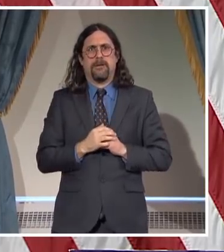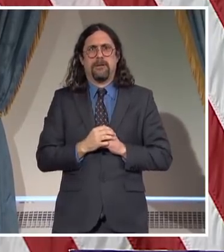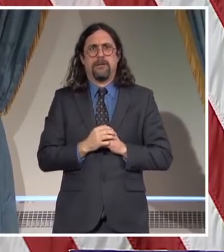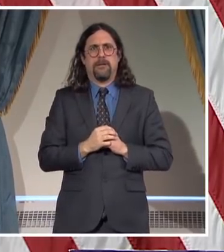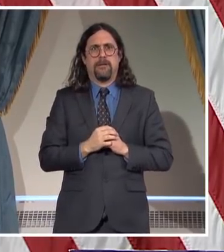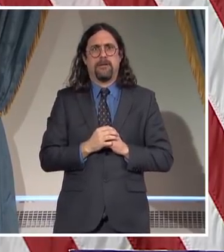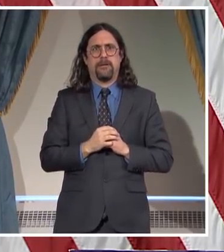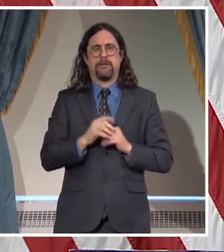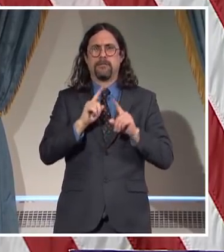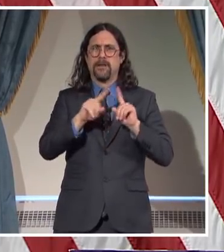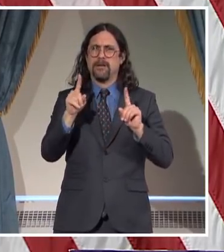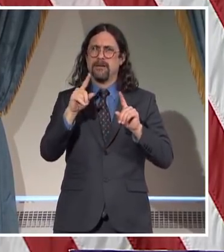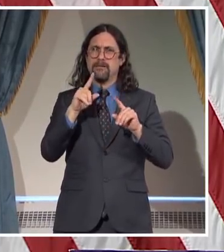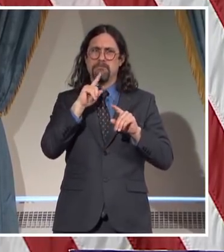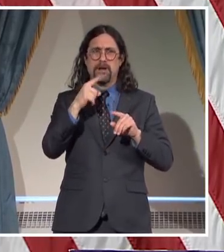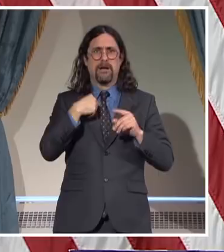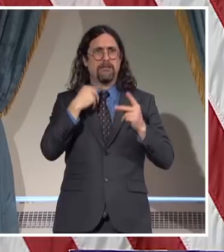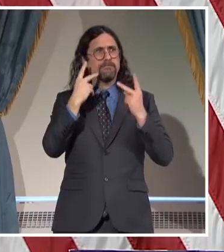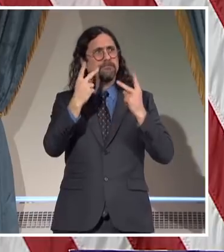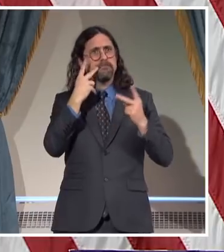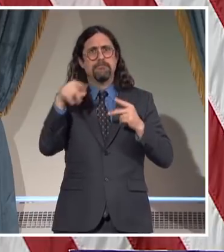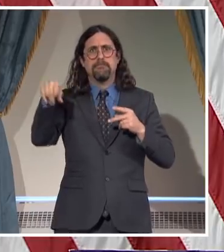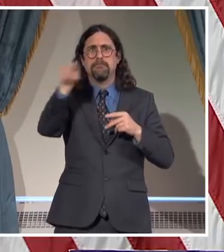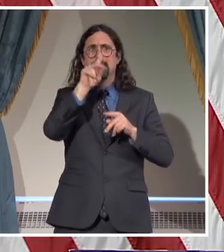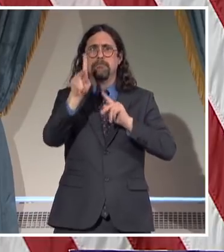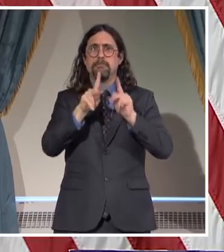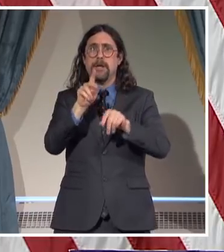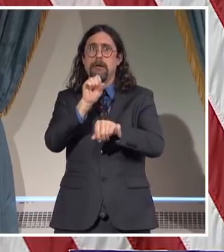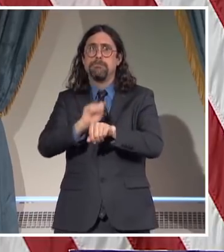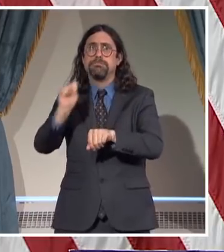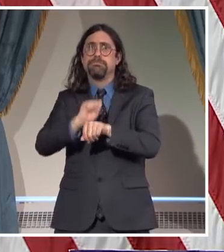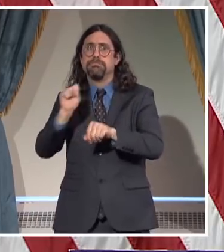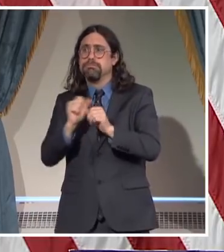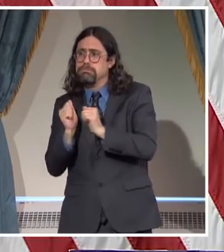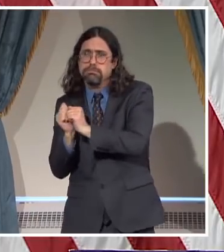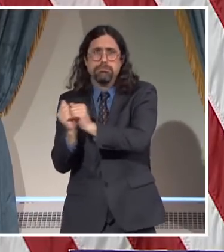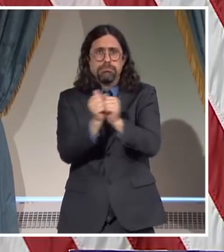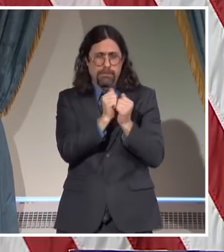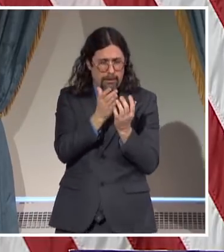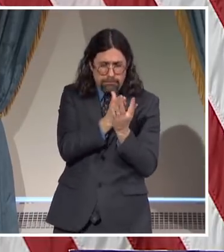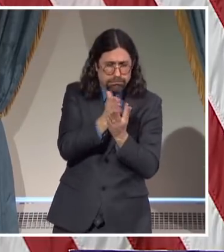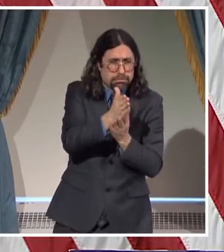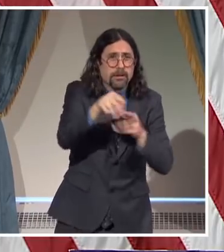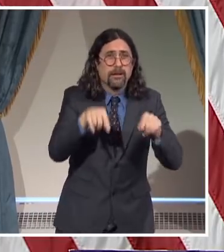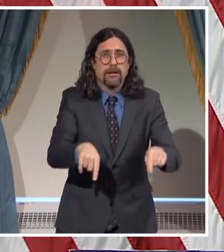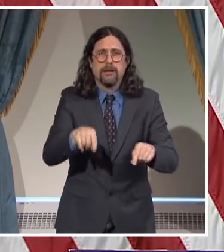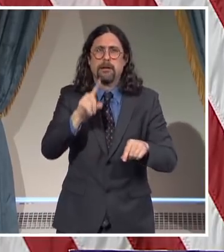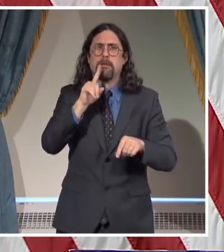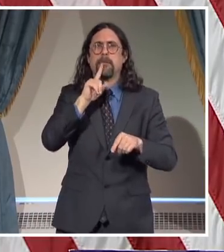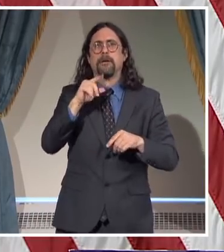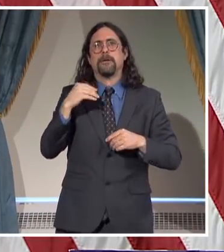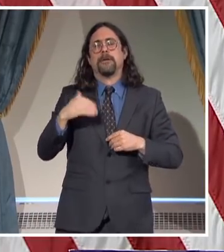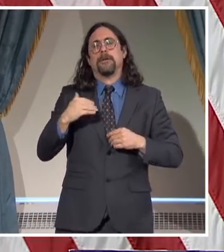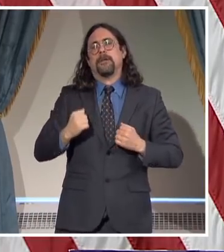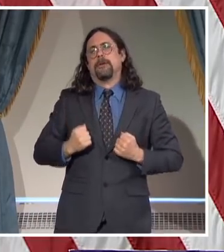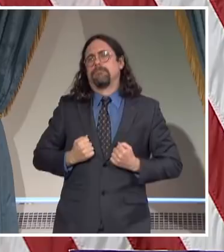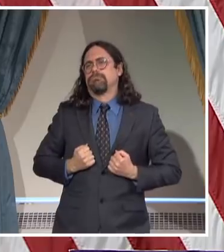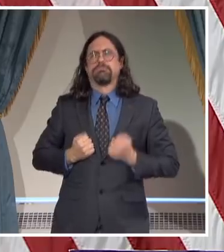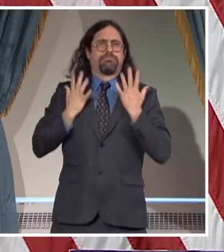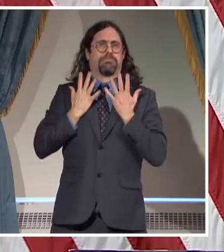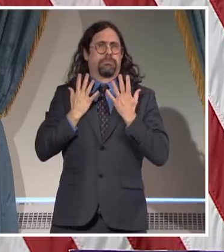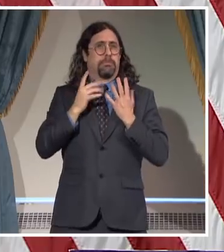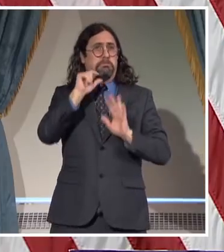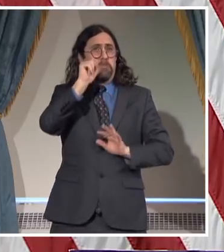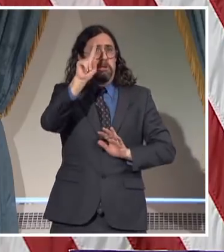crisis, how many people are working together here in the city, but also all the people around the country are not only rooting for New York City, but are